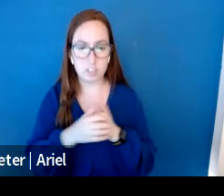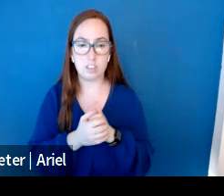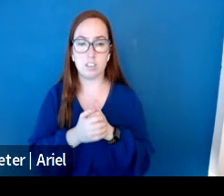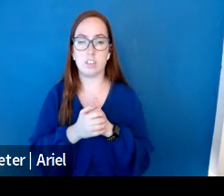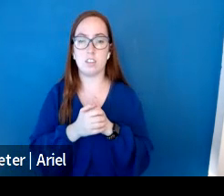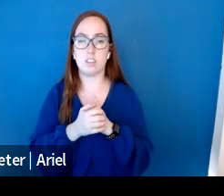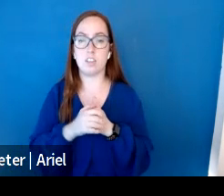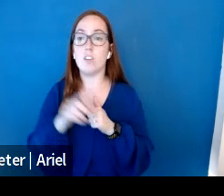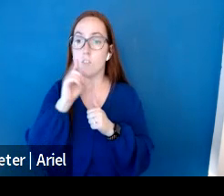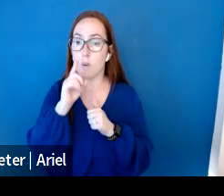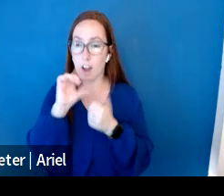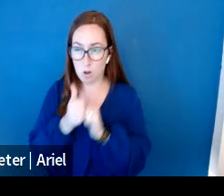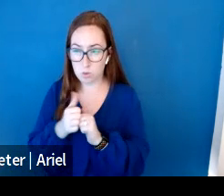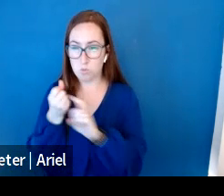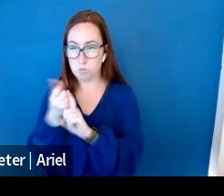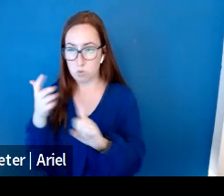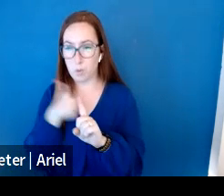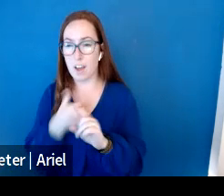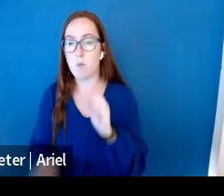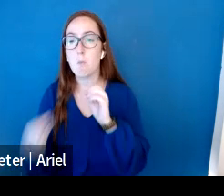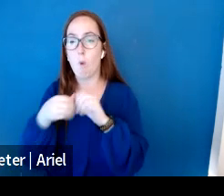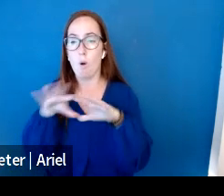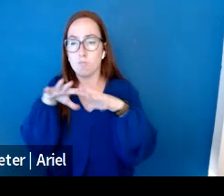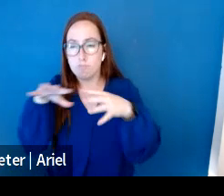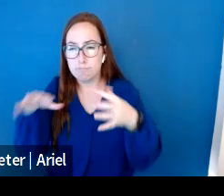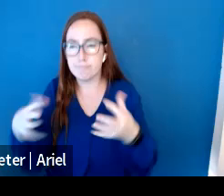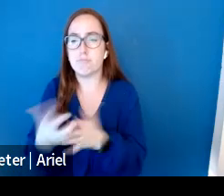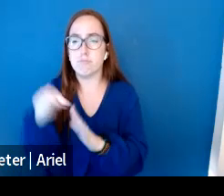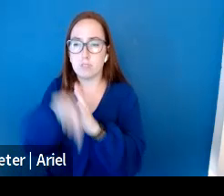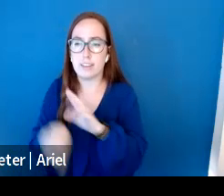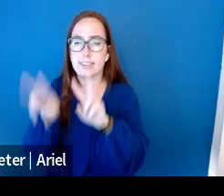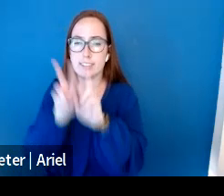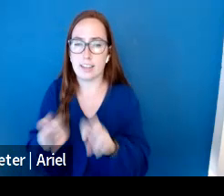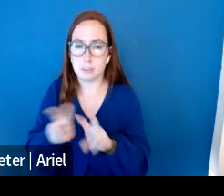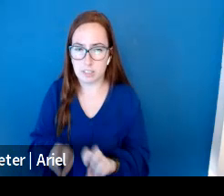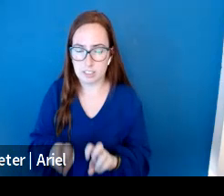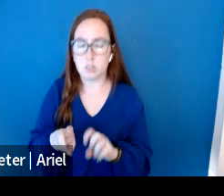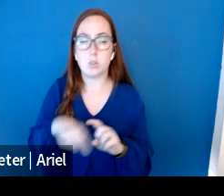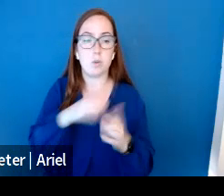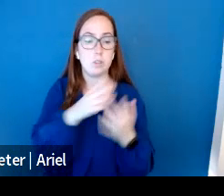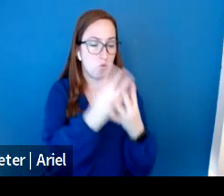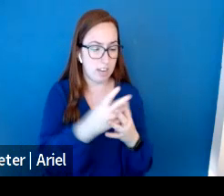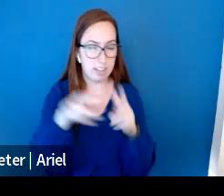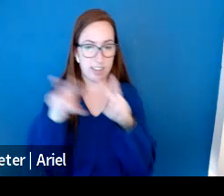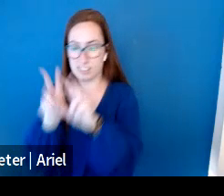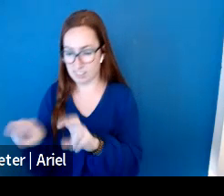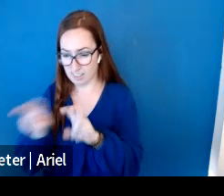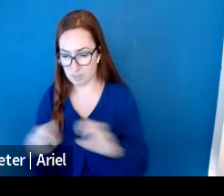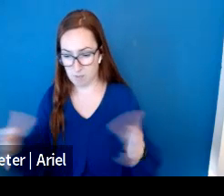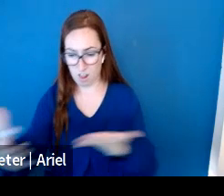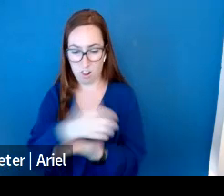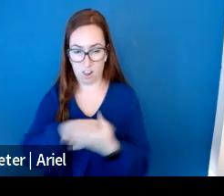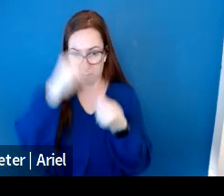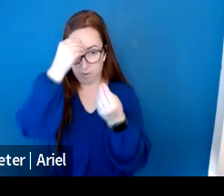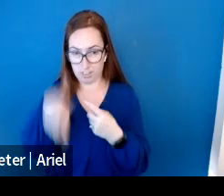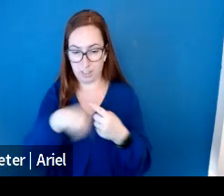more comprehensive assessments. The information is then gathered from screening and assessment, and this can be used to guide and